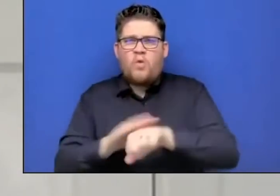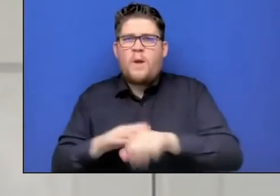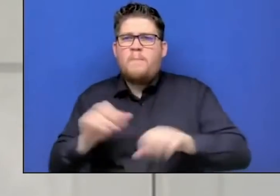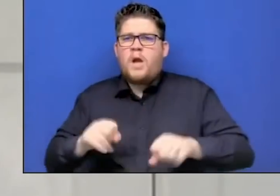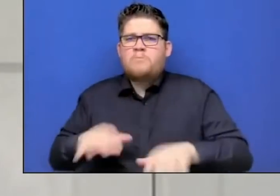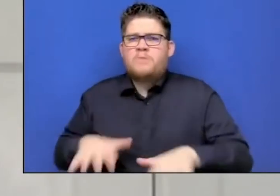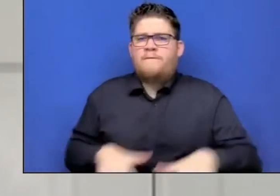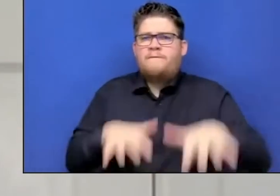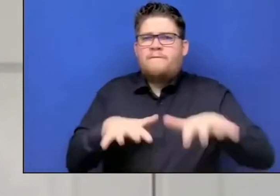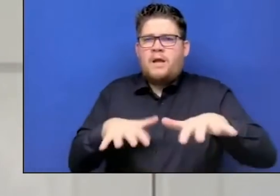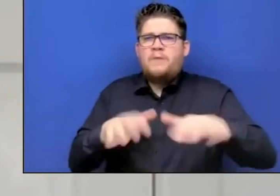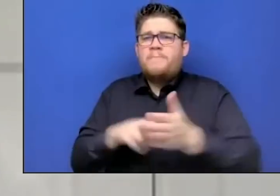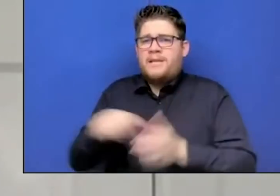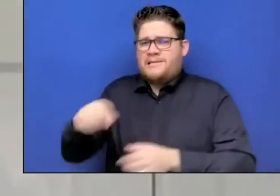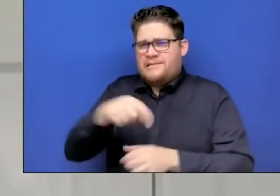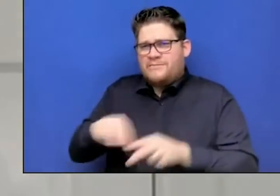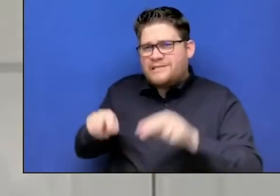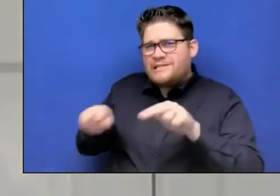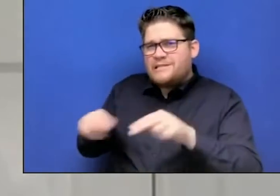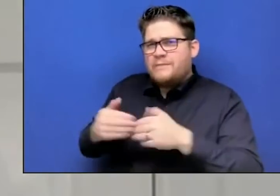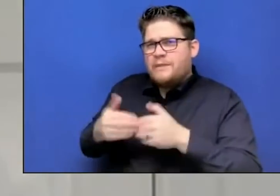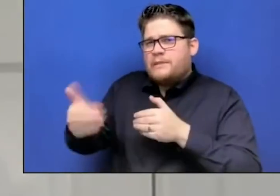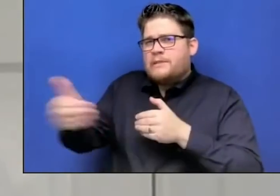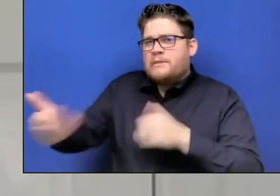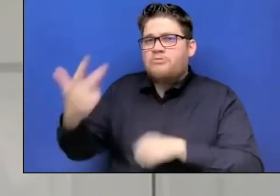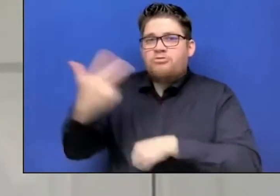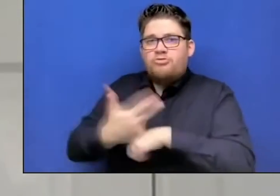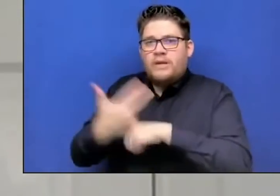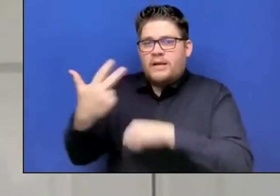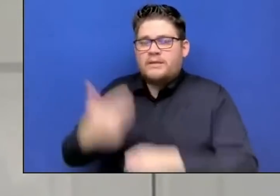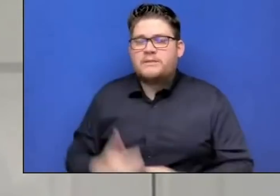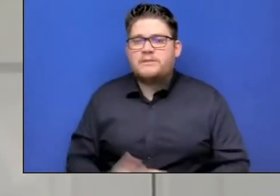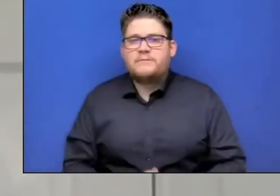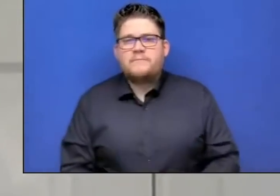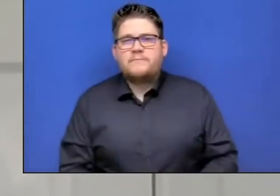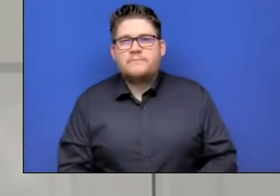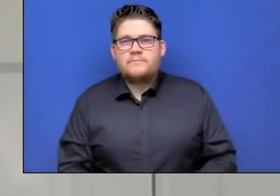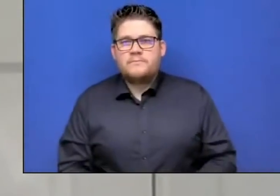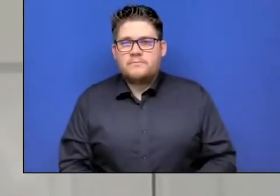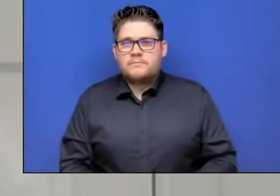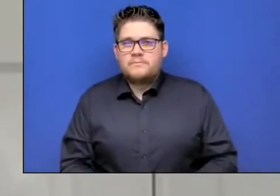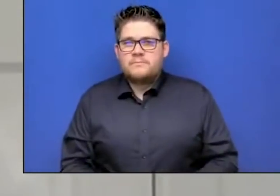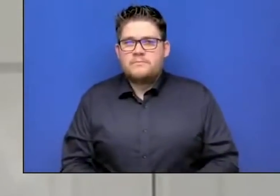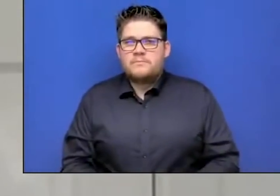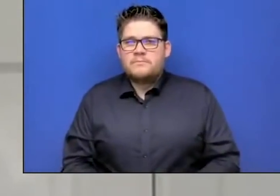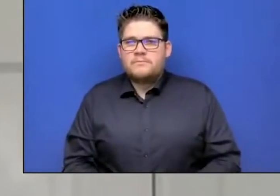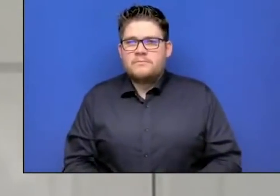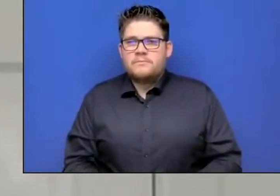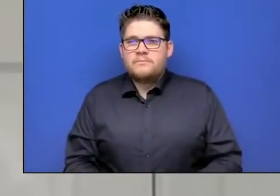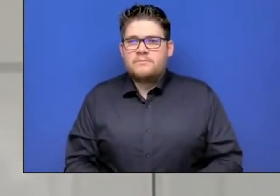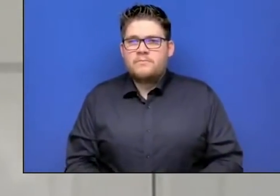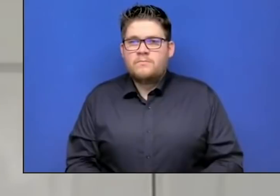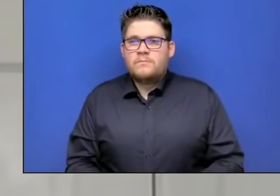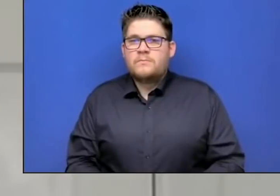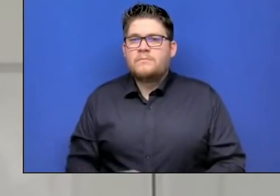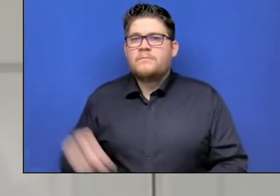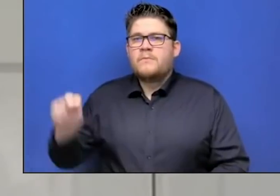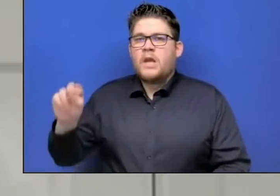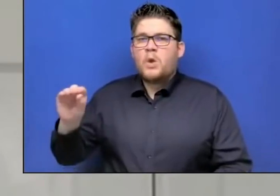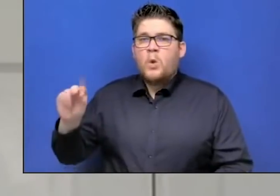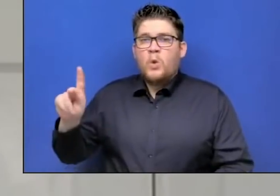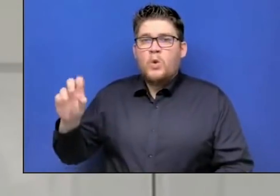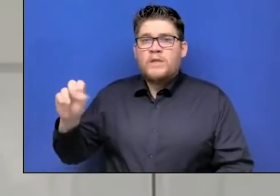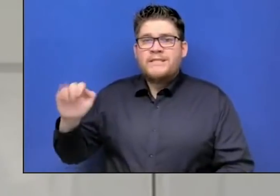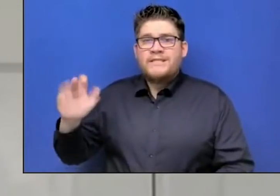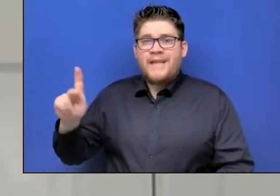flooding potential over the next 3 days with this next atmospheric river system. The Nooksack River reached flood stage on